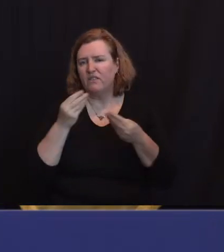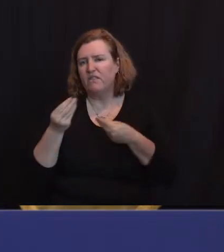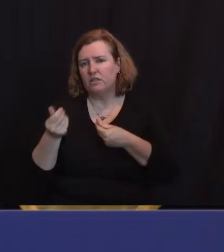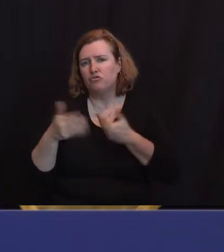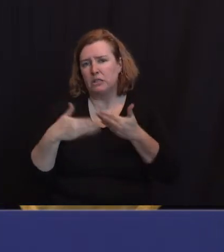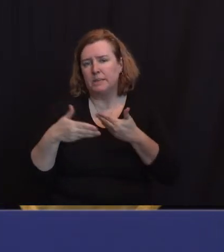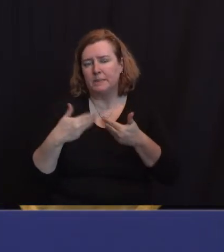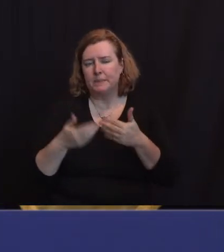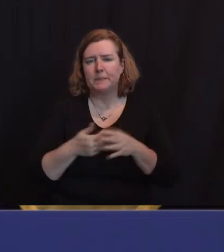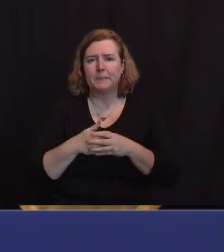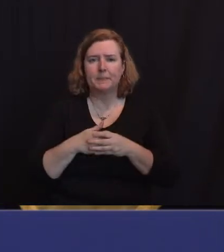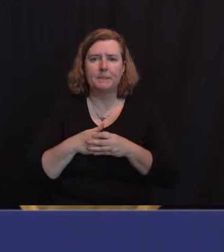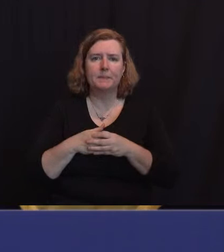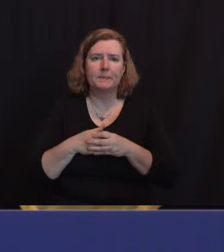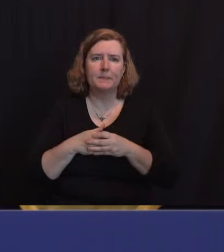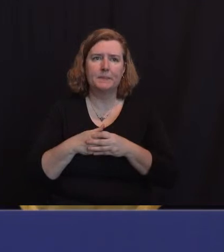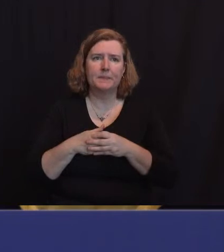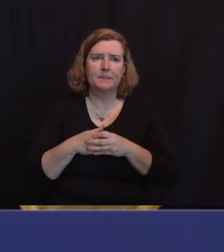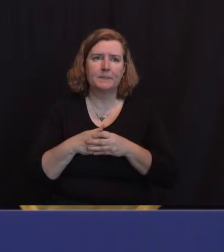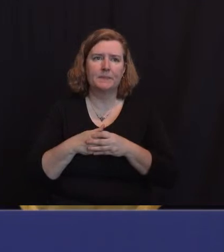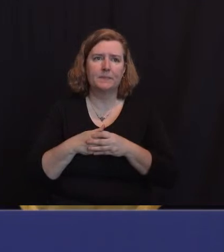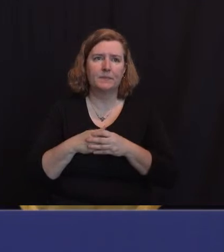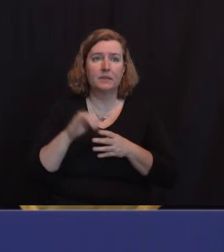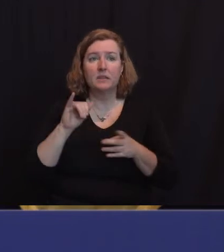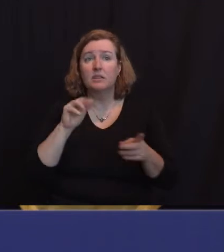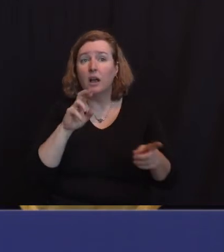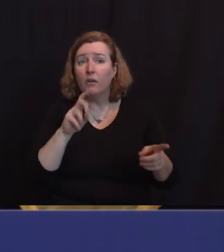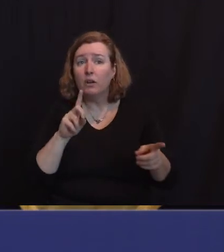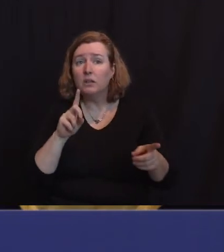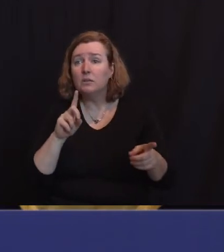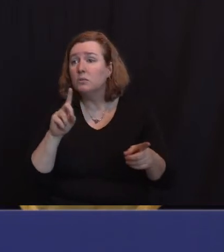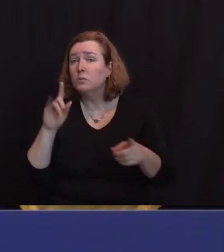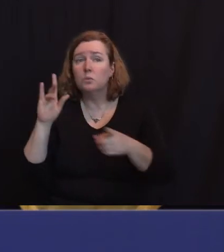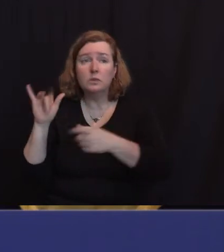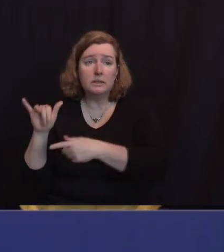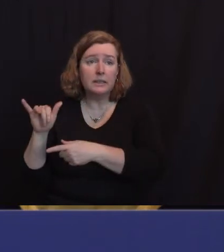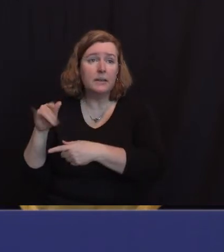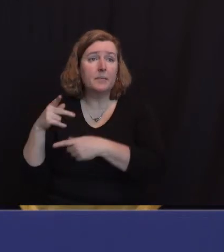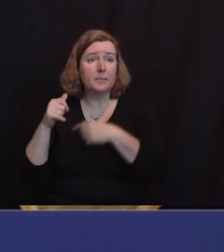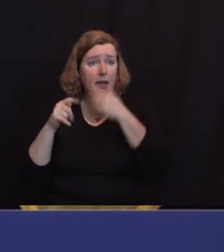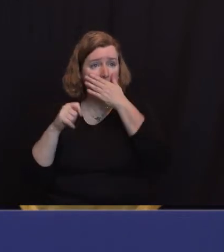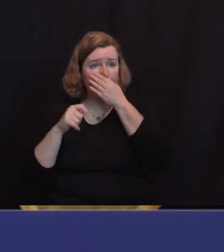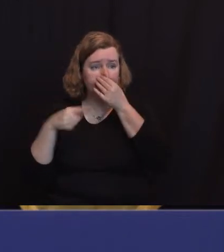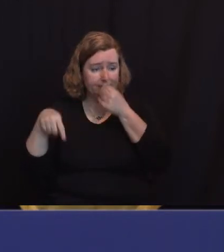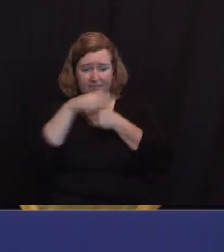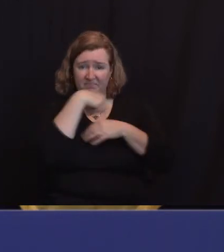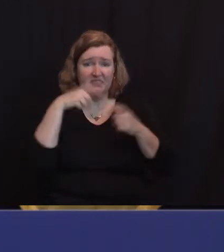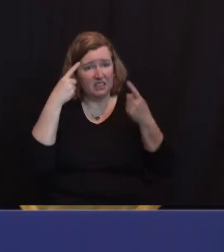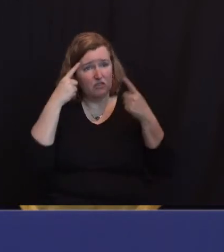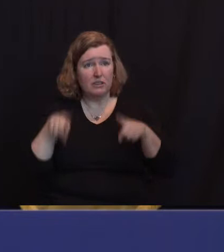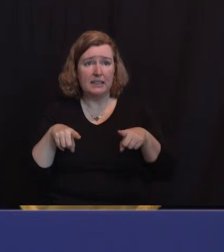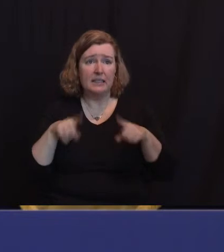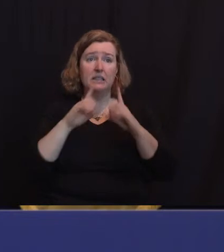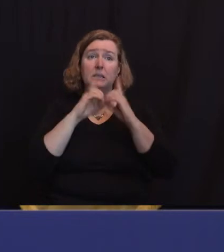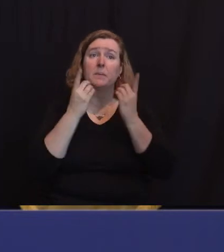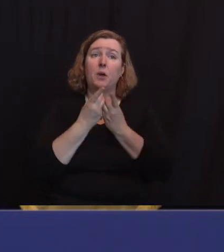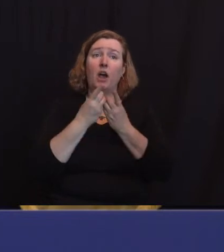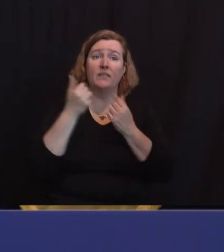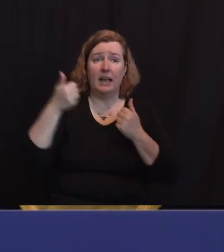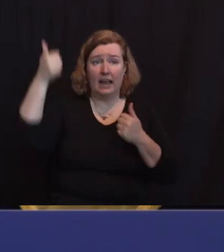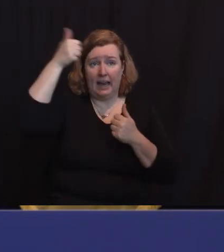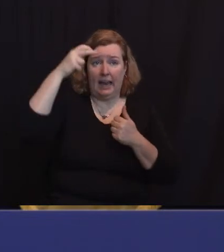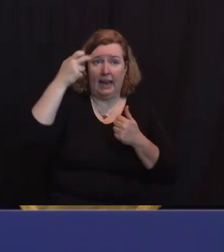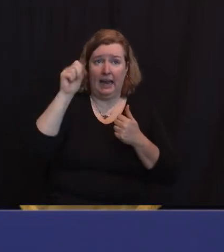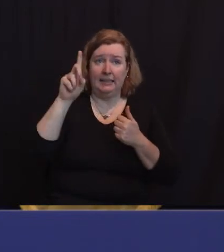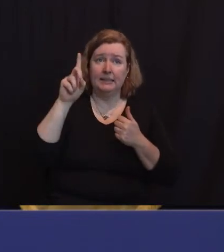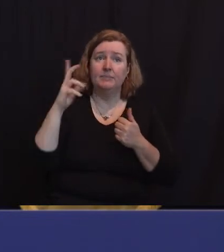that. Jared will, and Judy and Pat will echo the fact that department heads were asked for a lot of cuts, some